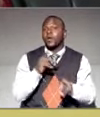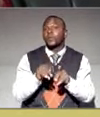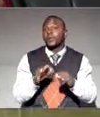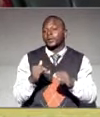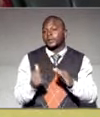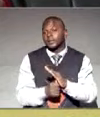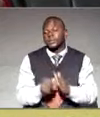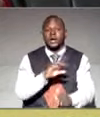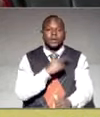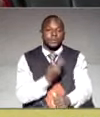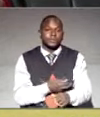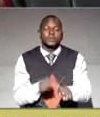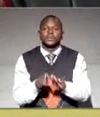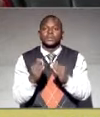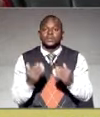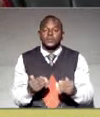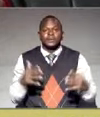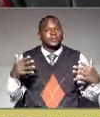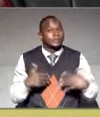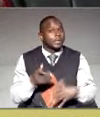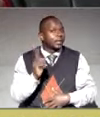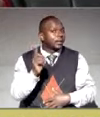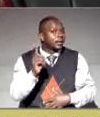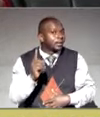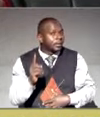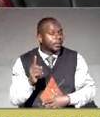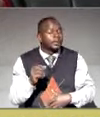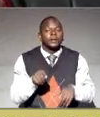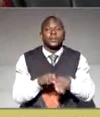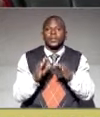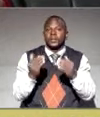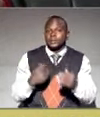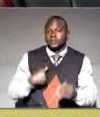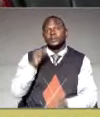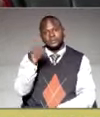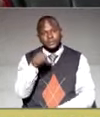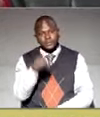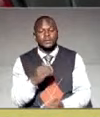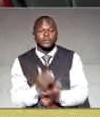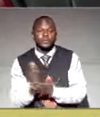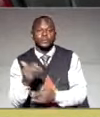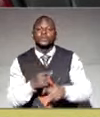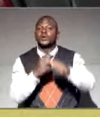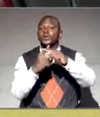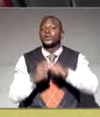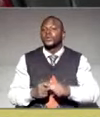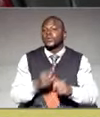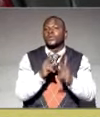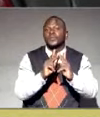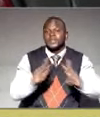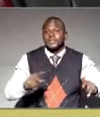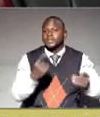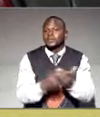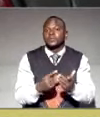our resources to threats which we cannot predict. So yes, there is total peace in Uganda. I say